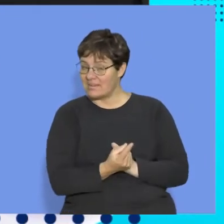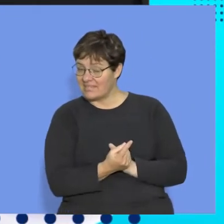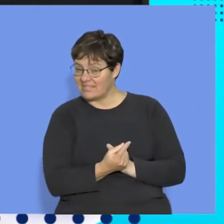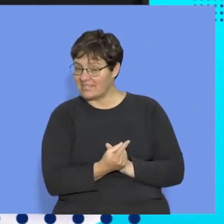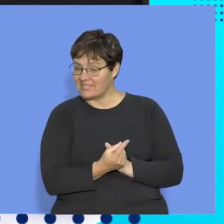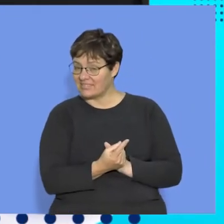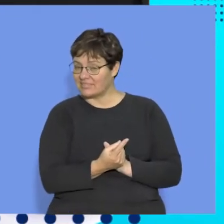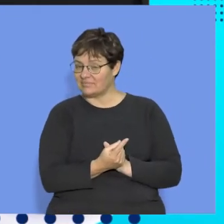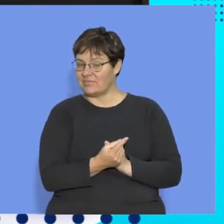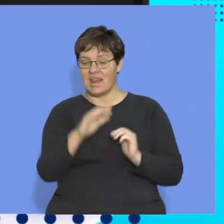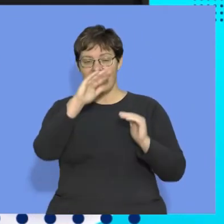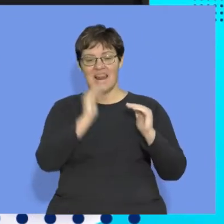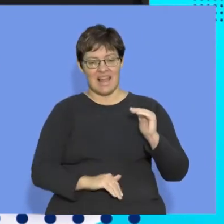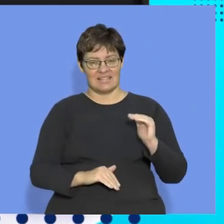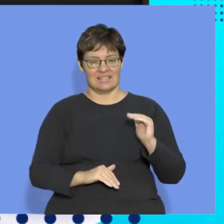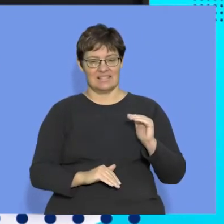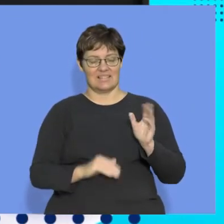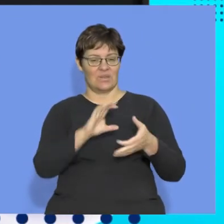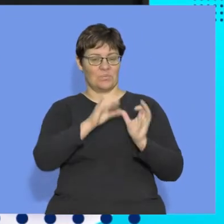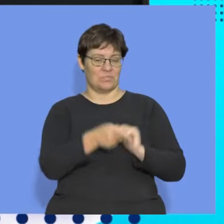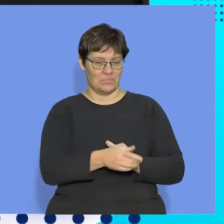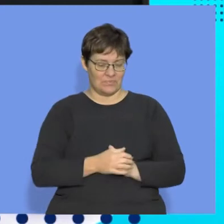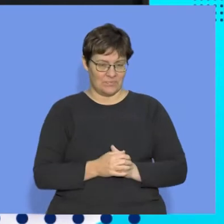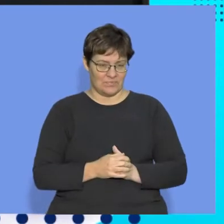happens? Now I have 9 balls.